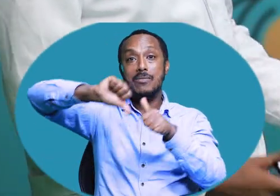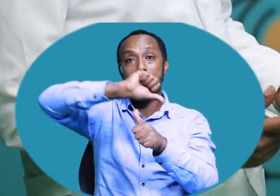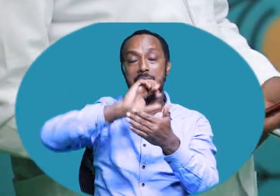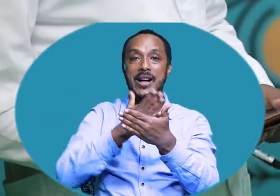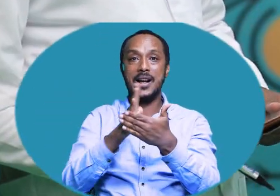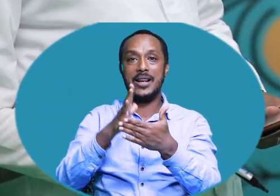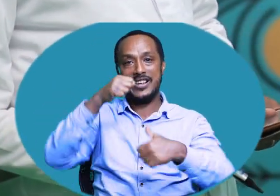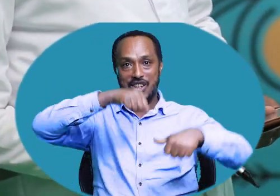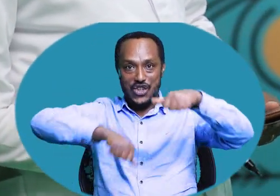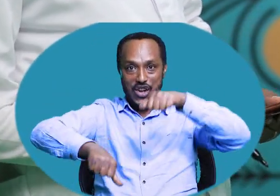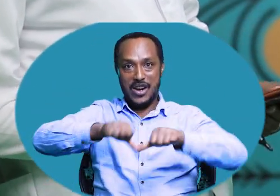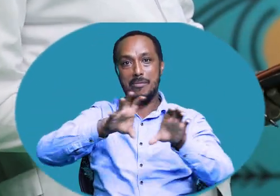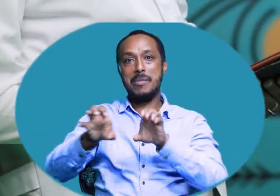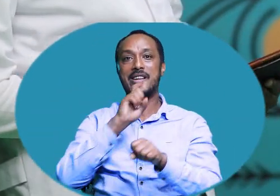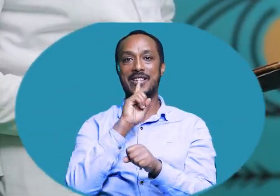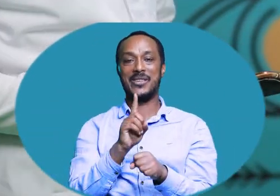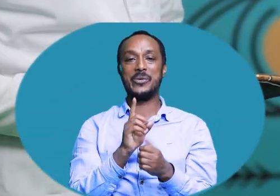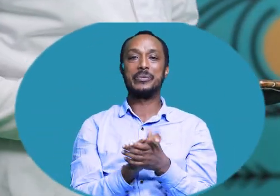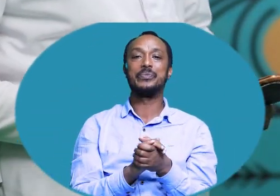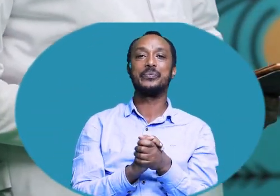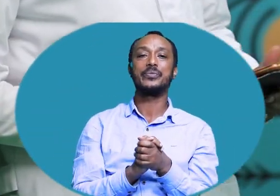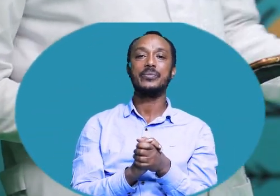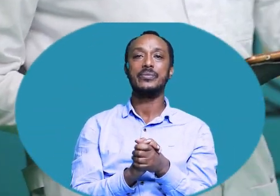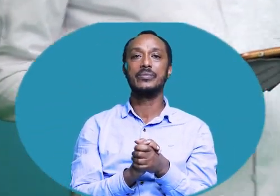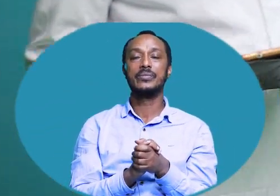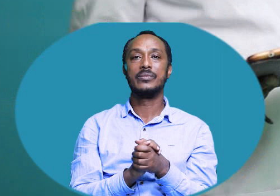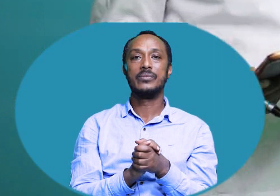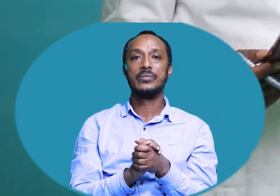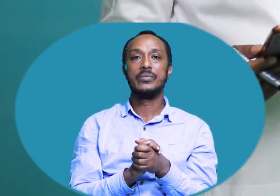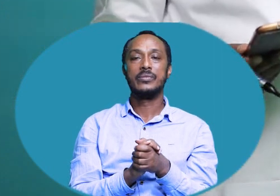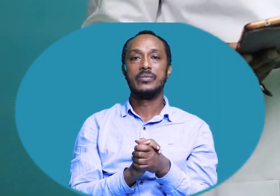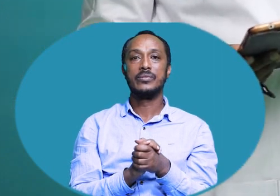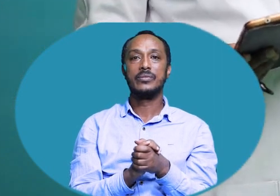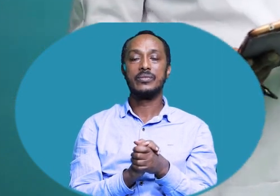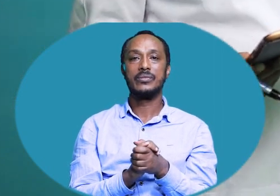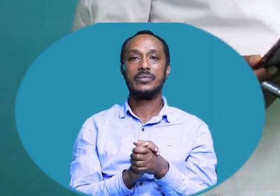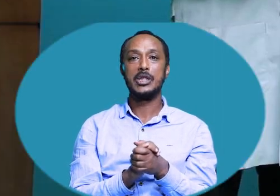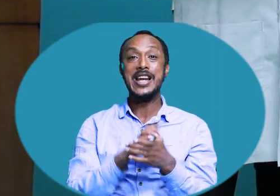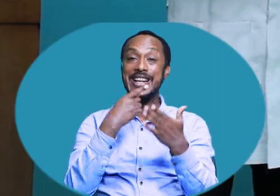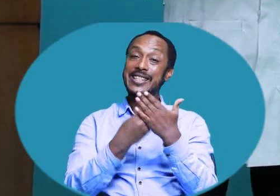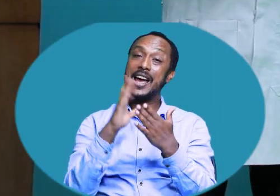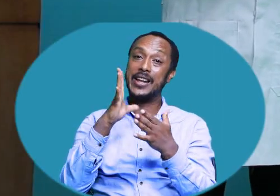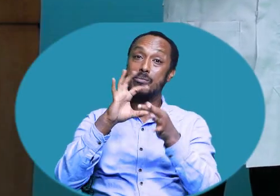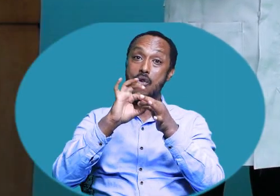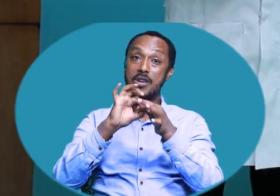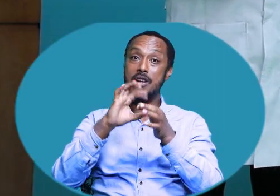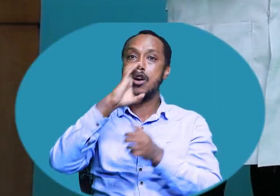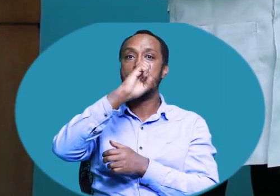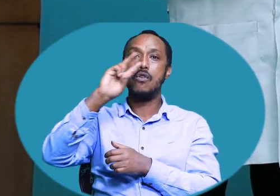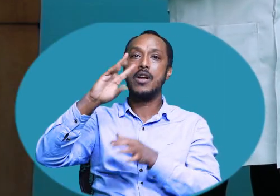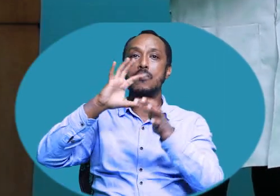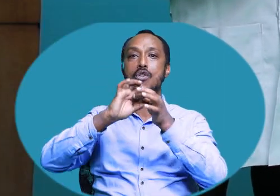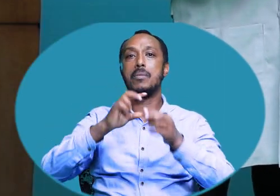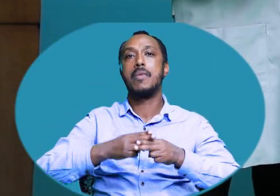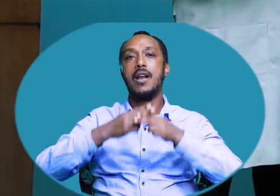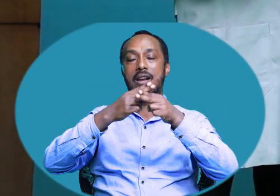Covalent bond is formed by sharing of electron between two atoms. Usually 2 nanometers. Most of the case,